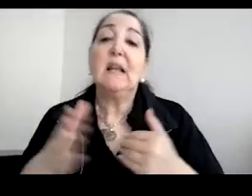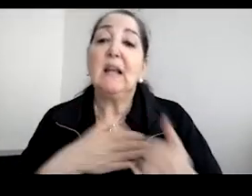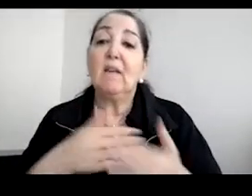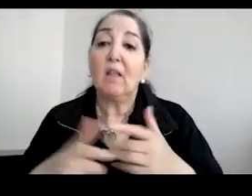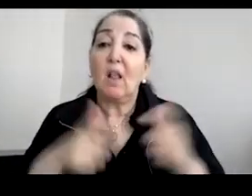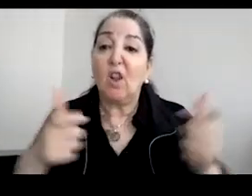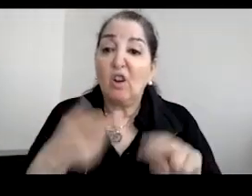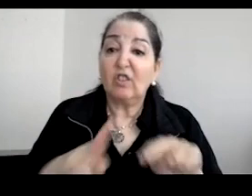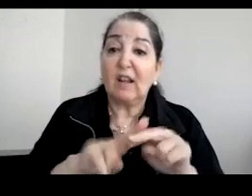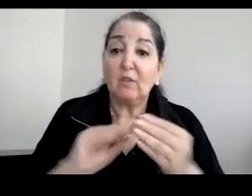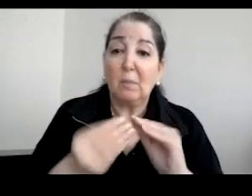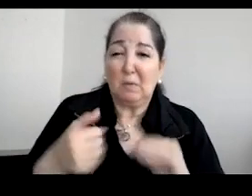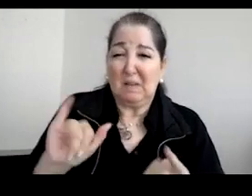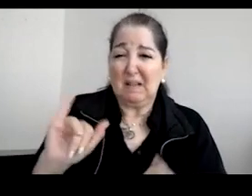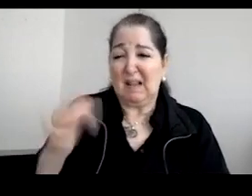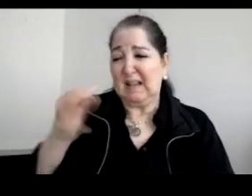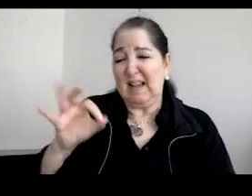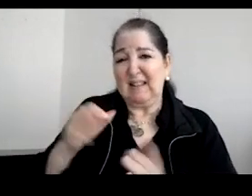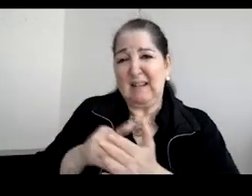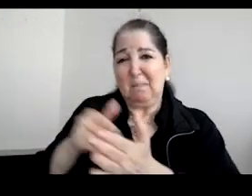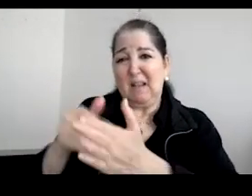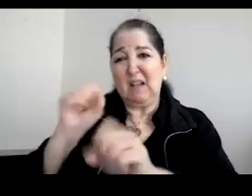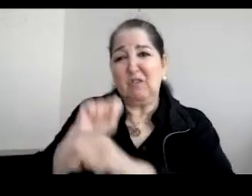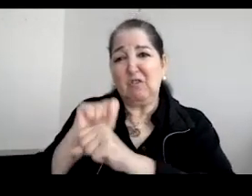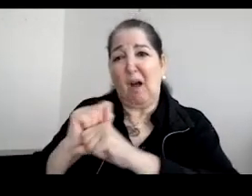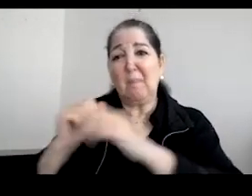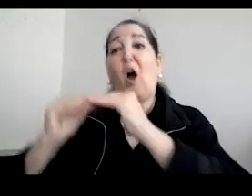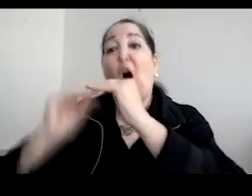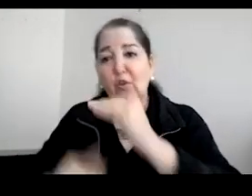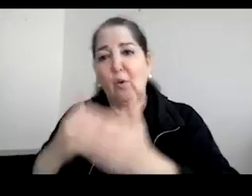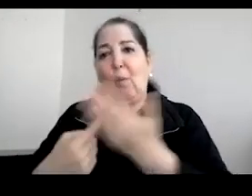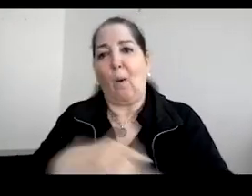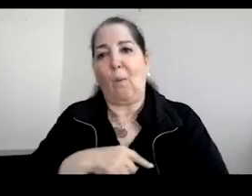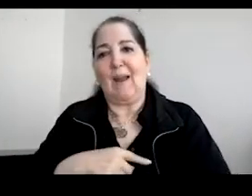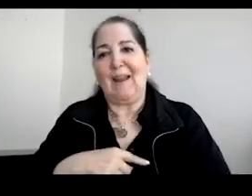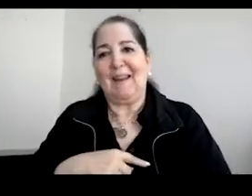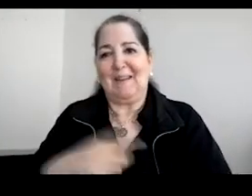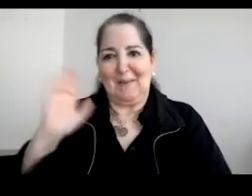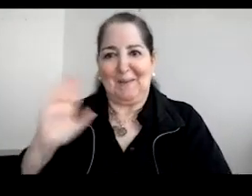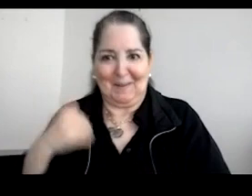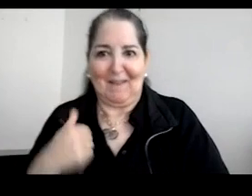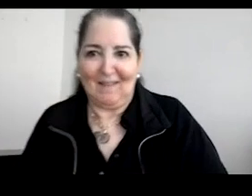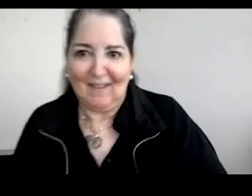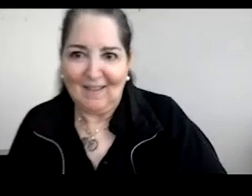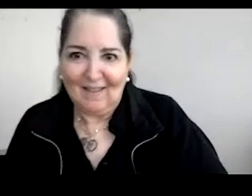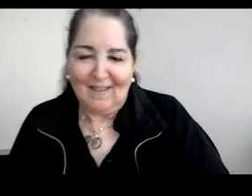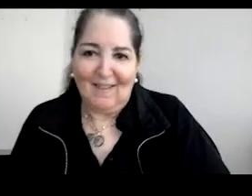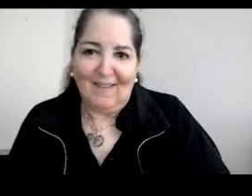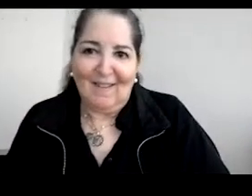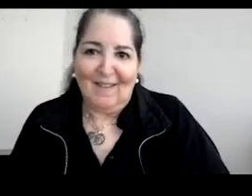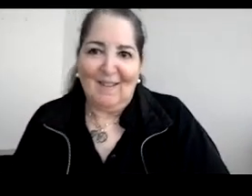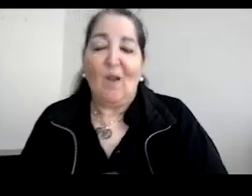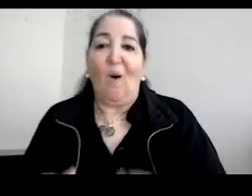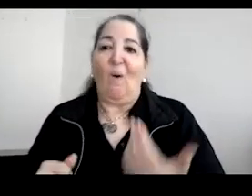19 million jobs below the peak that we had, and the level of employment has reverted almost all the way back to